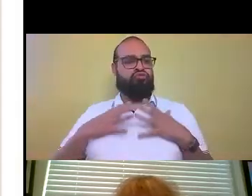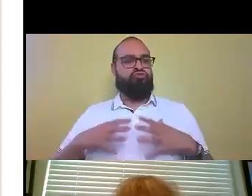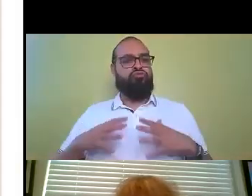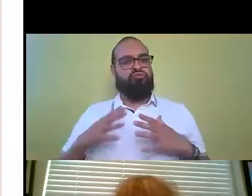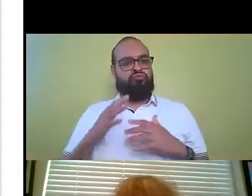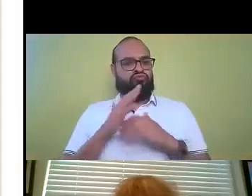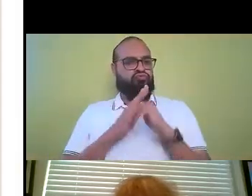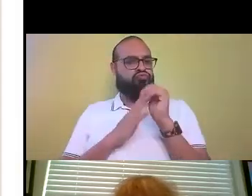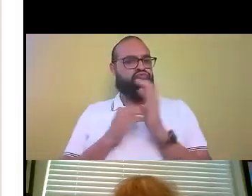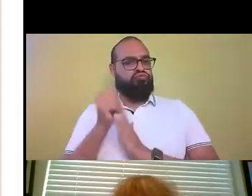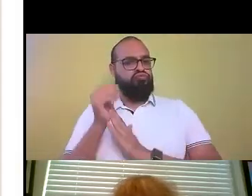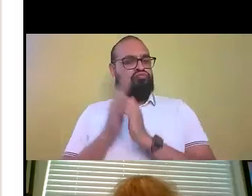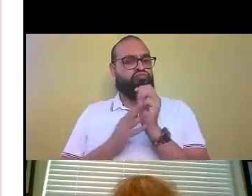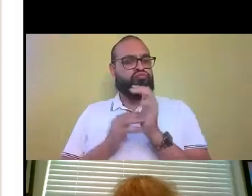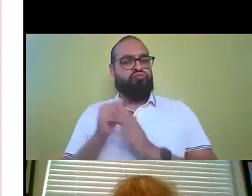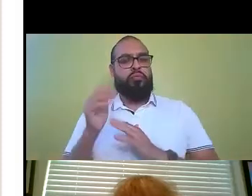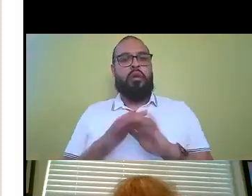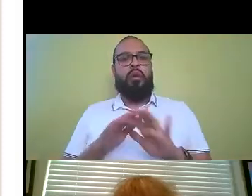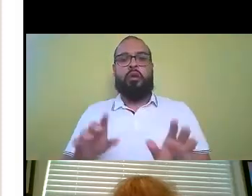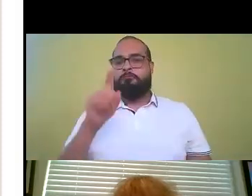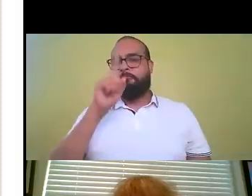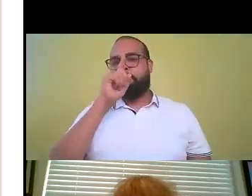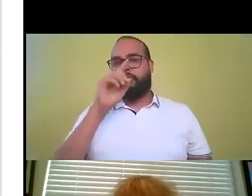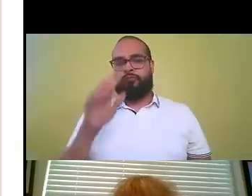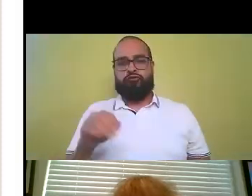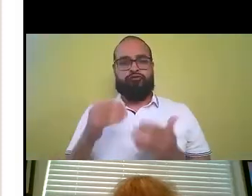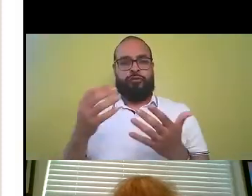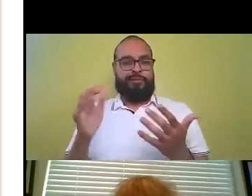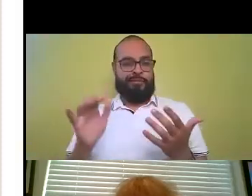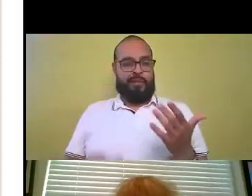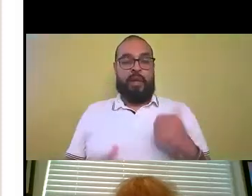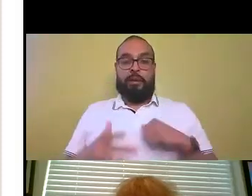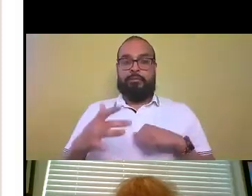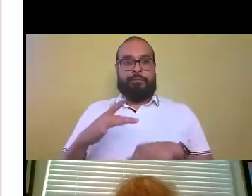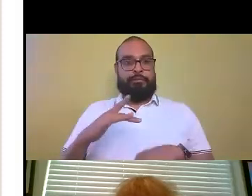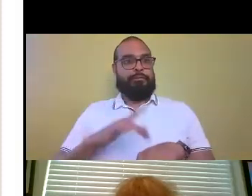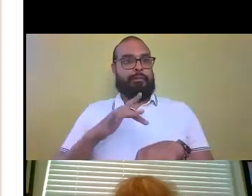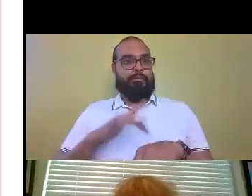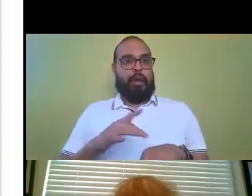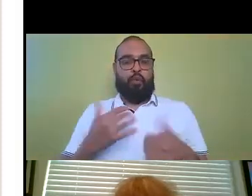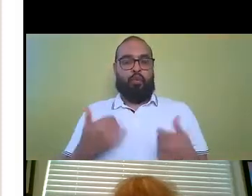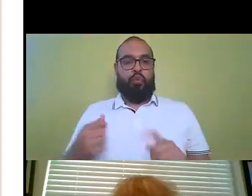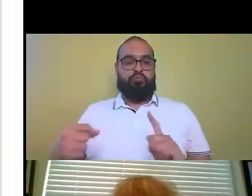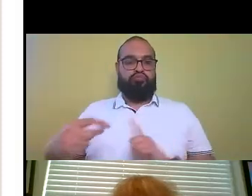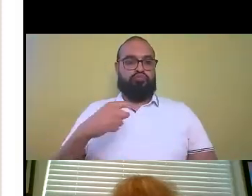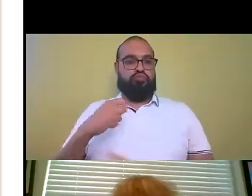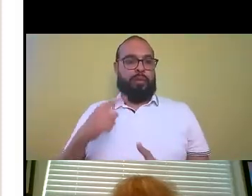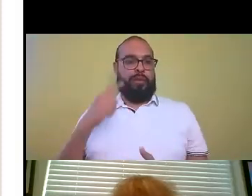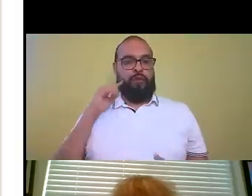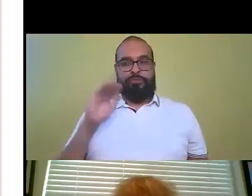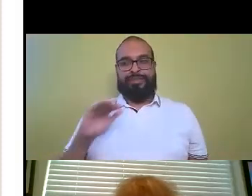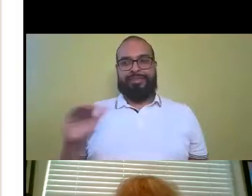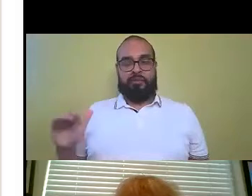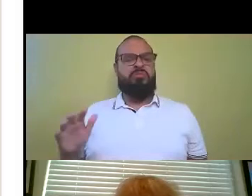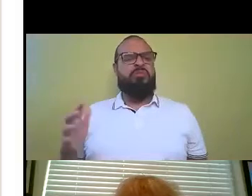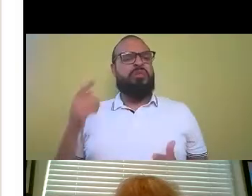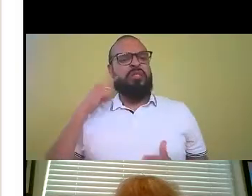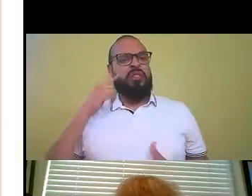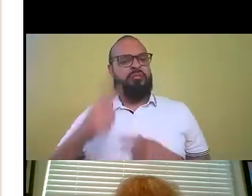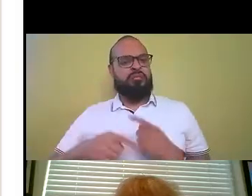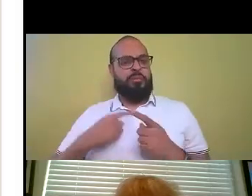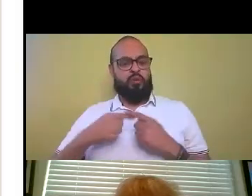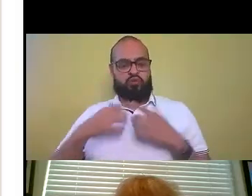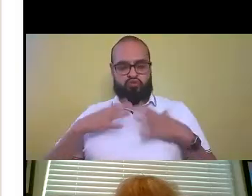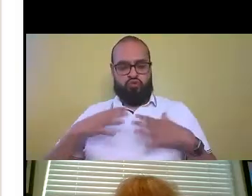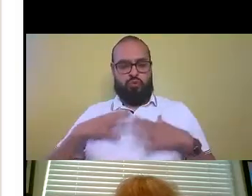a significant tactile demand for the child. So we're thinking about clothing that offers comfort. We're also